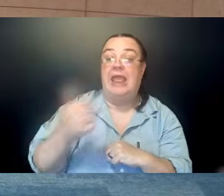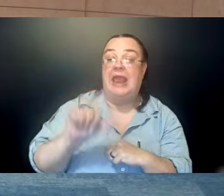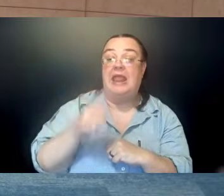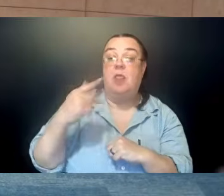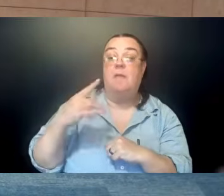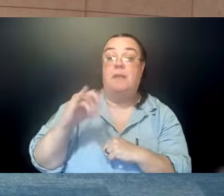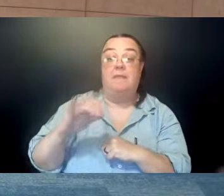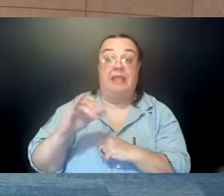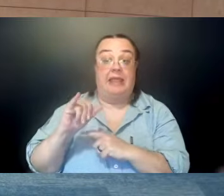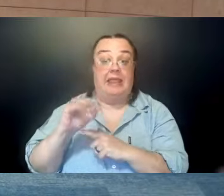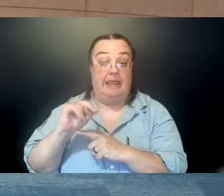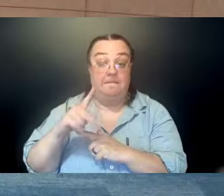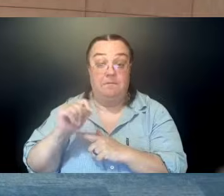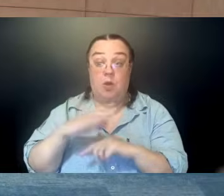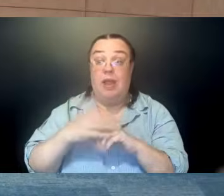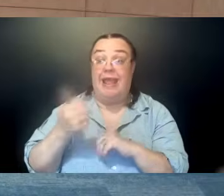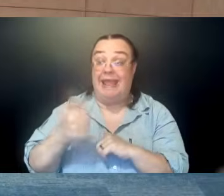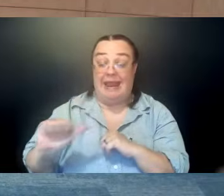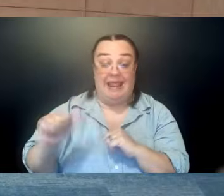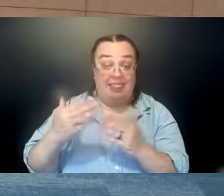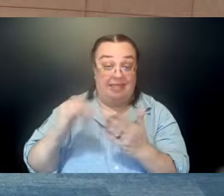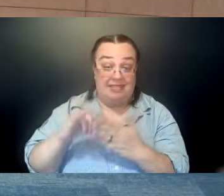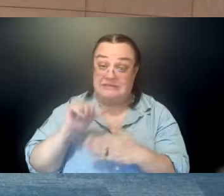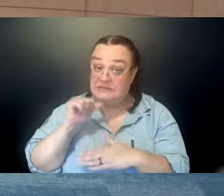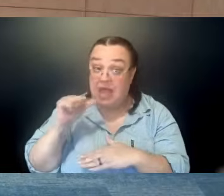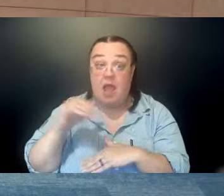input on any item not on the agenda?